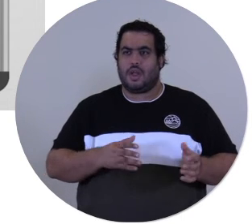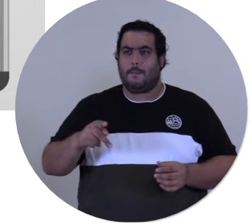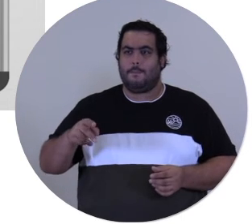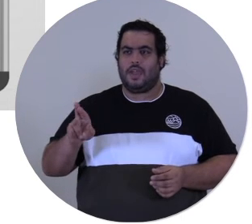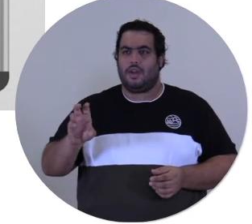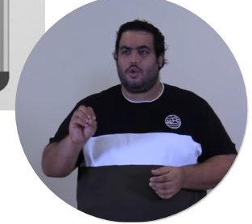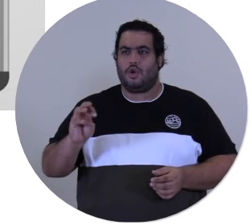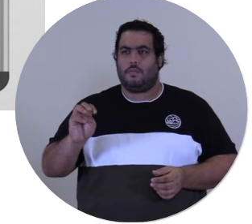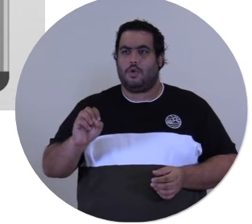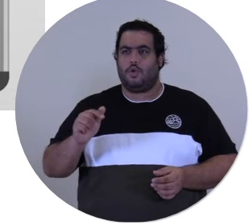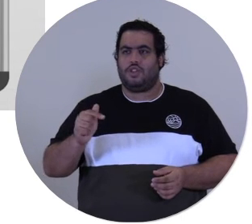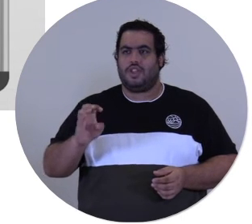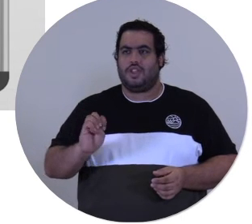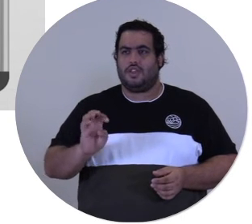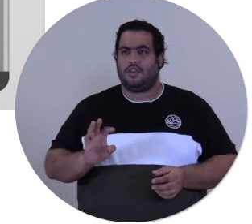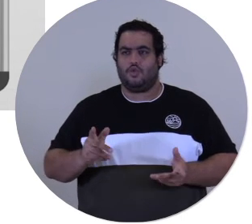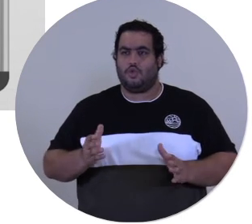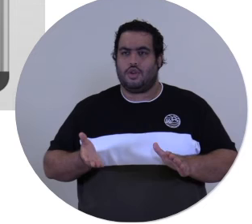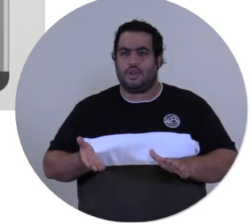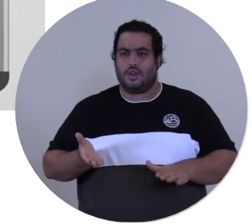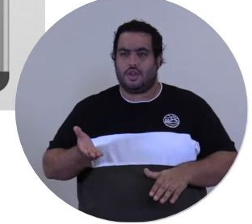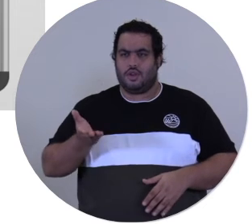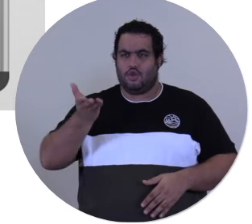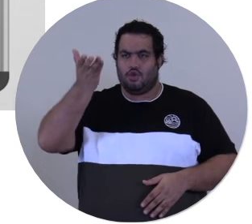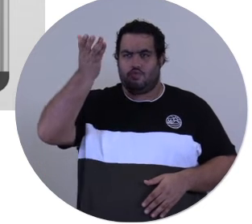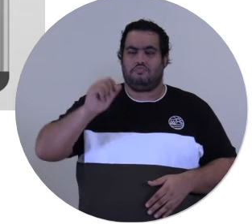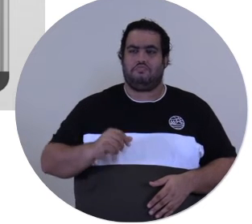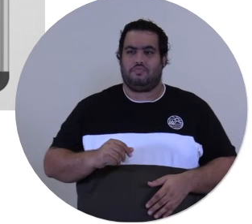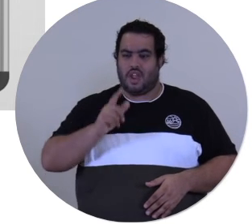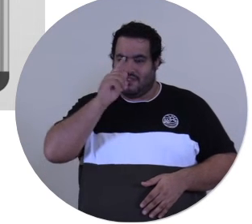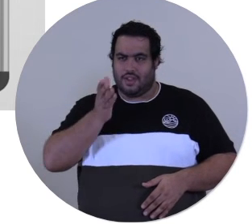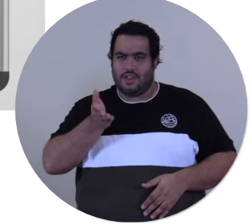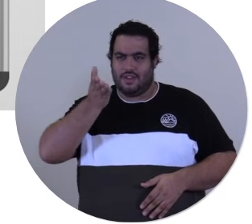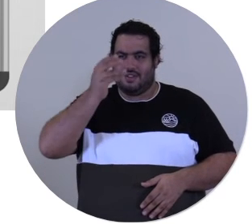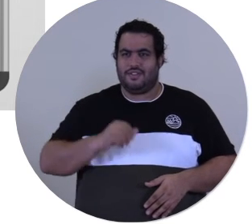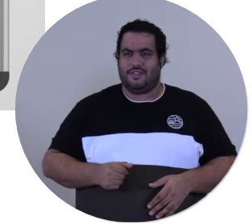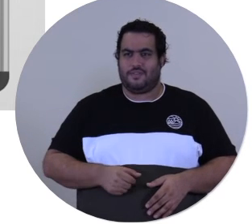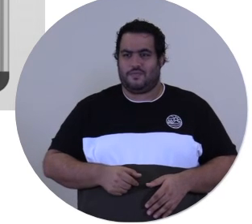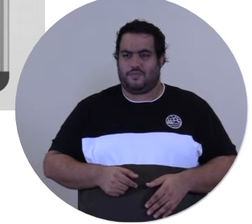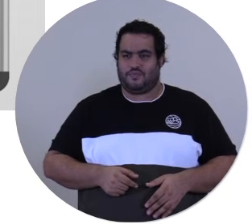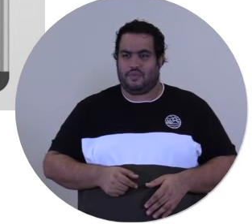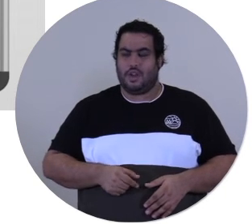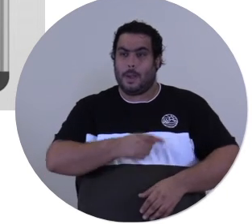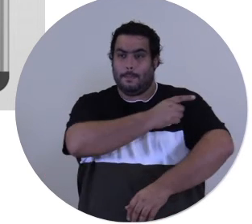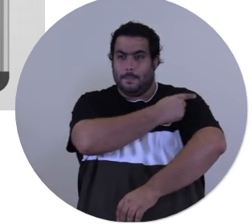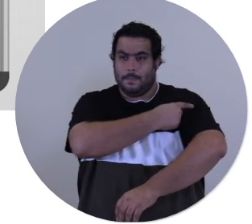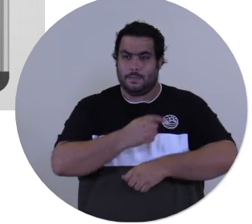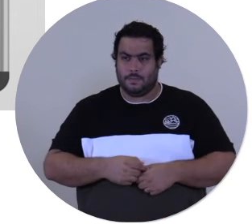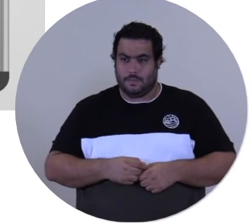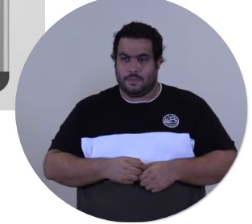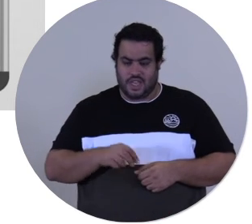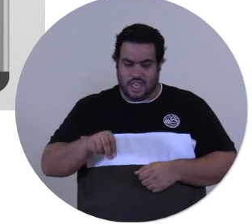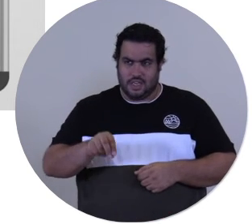And promote. Promote is a verb. It means to support or encourage or raise to a higher